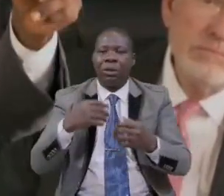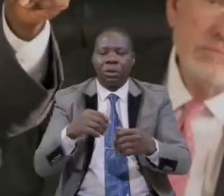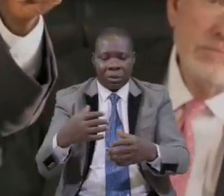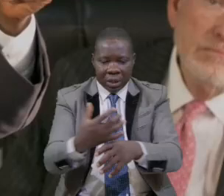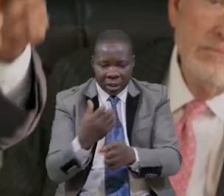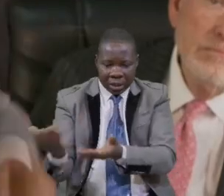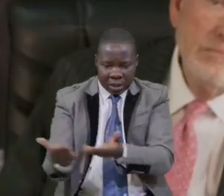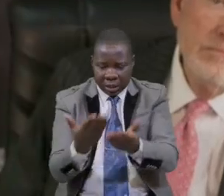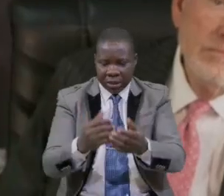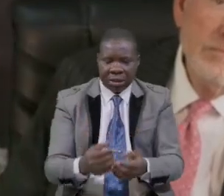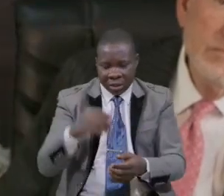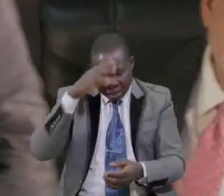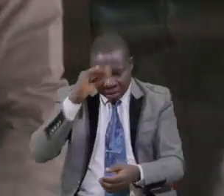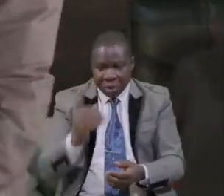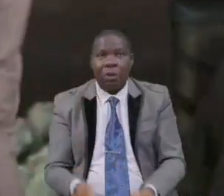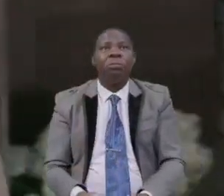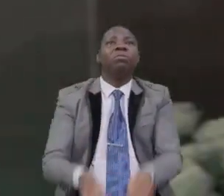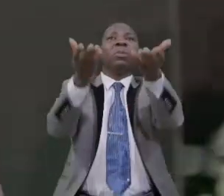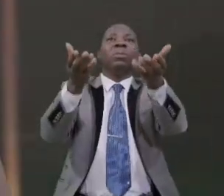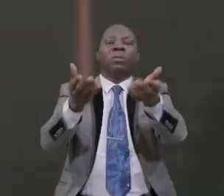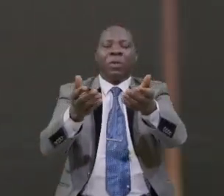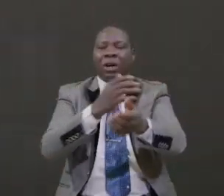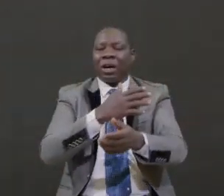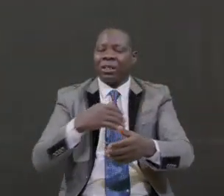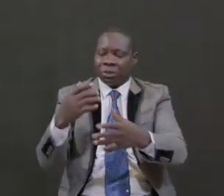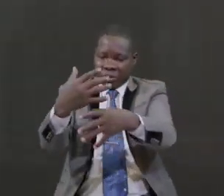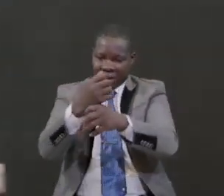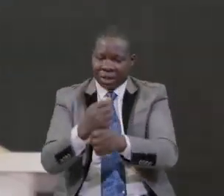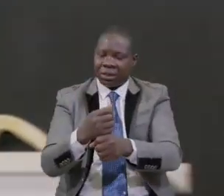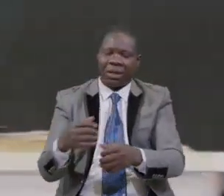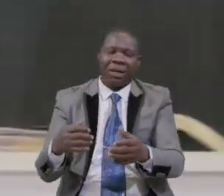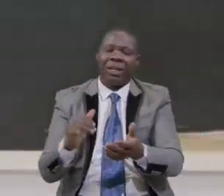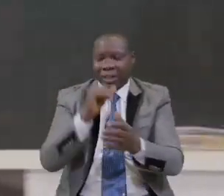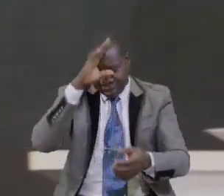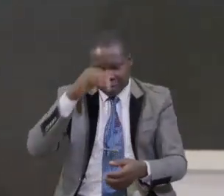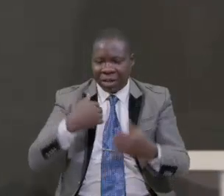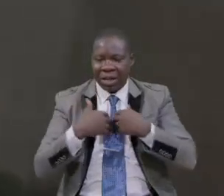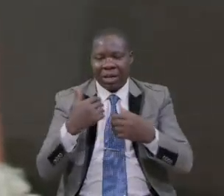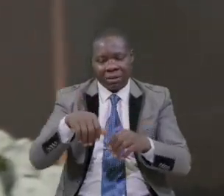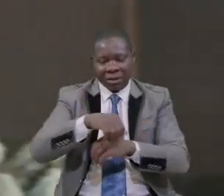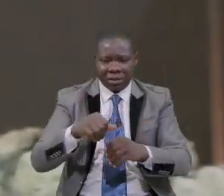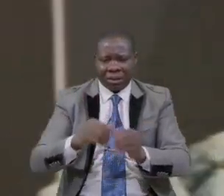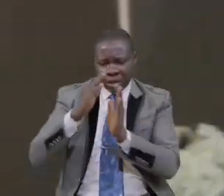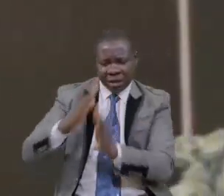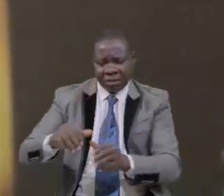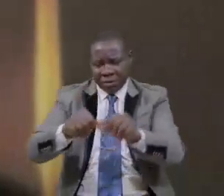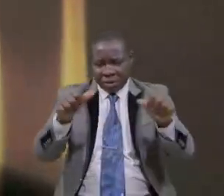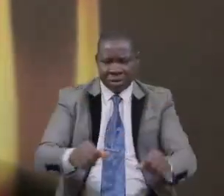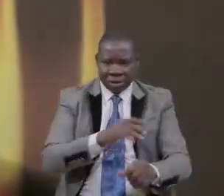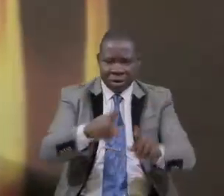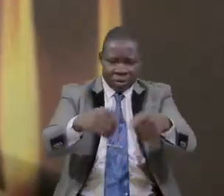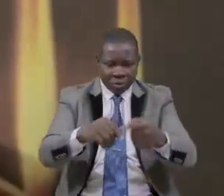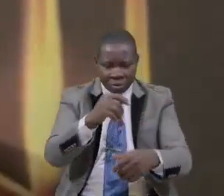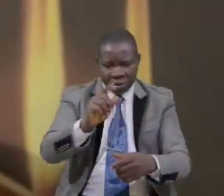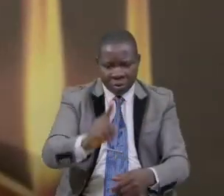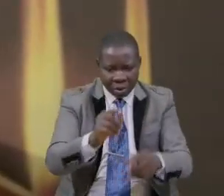they say, that man has anointing. If he leaves the pulpit and he goes to somebody in front there, listen to